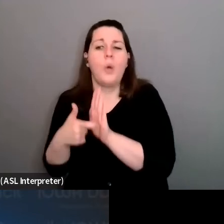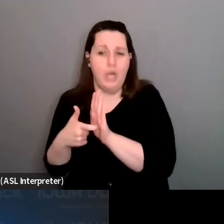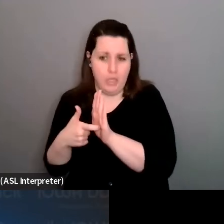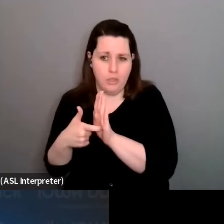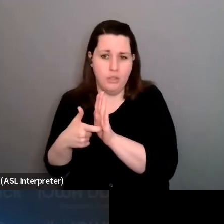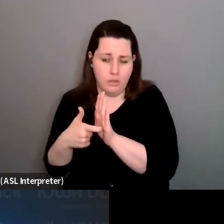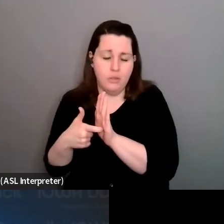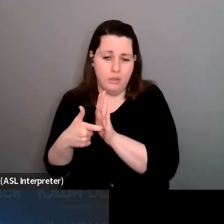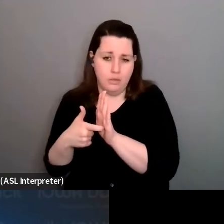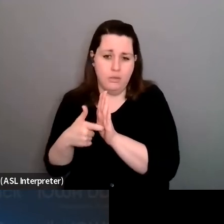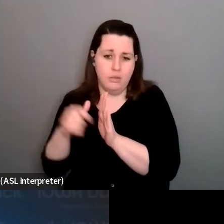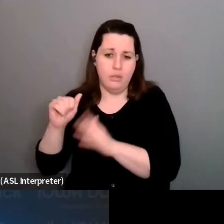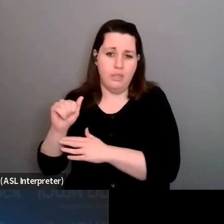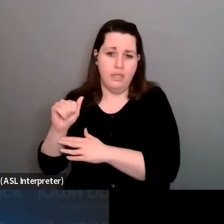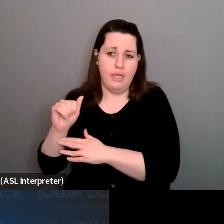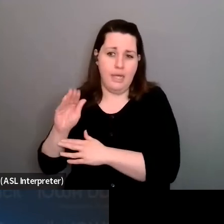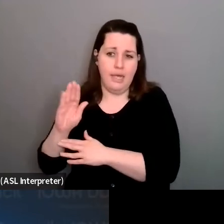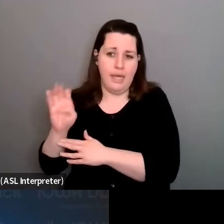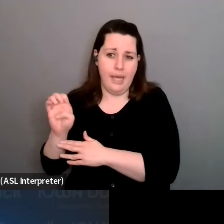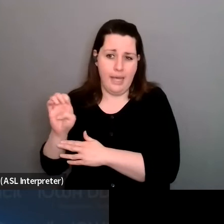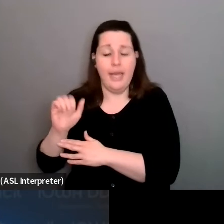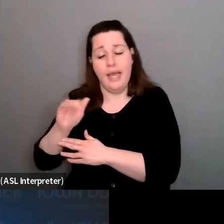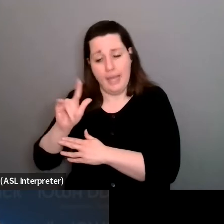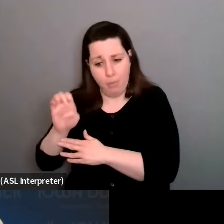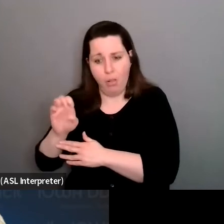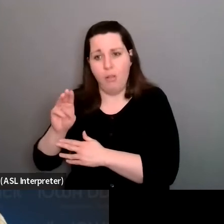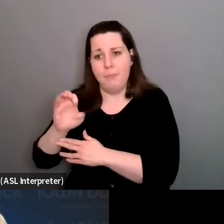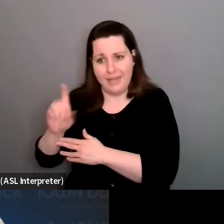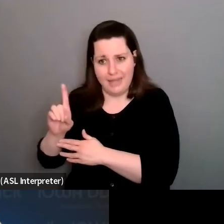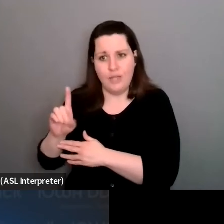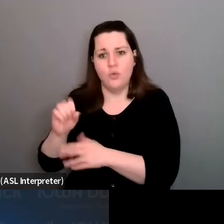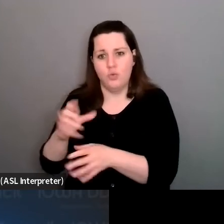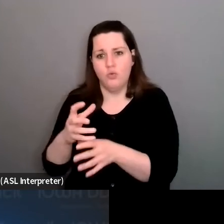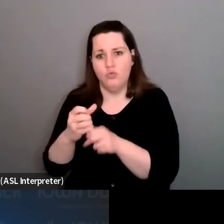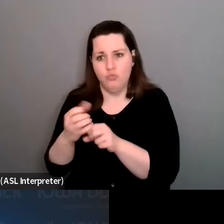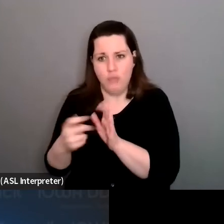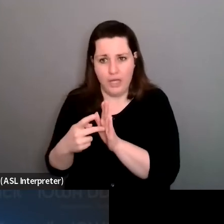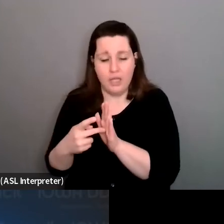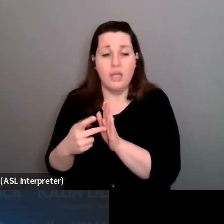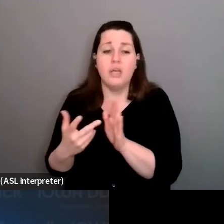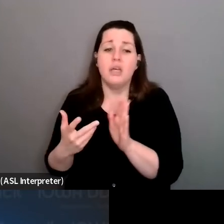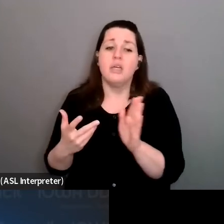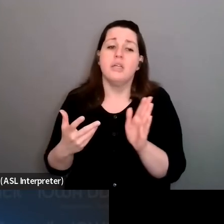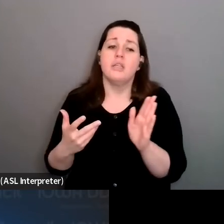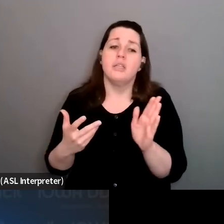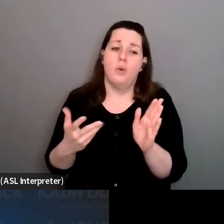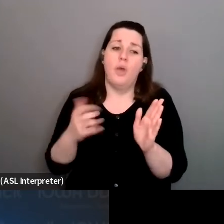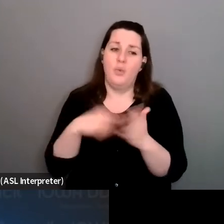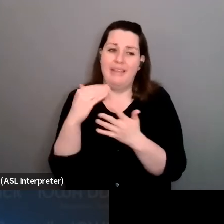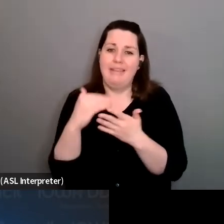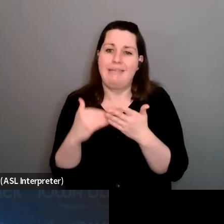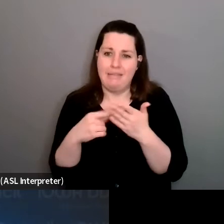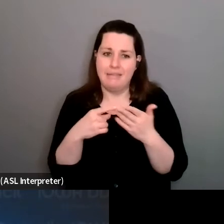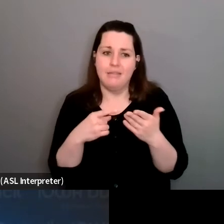the ABLE Medicaid to recapture. And, we've listed what those are.